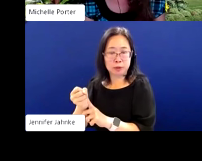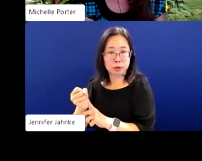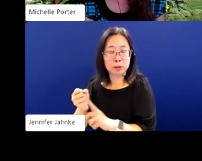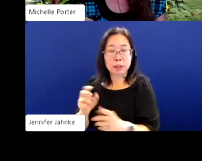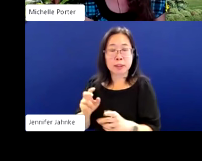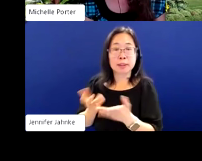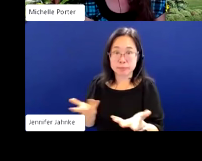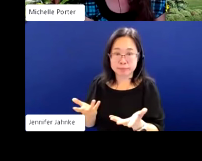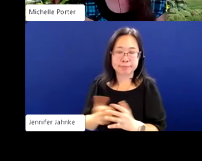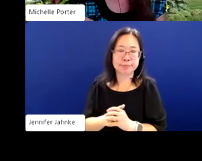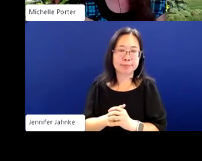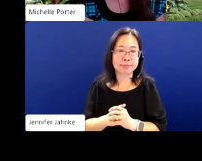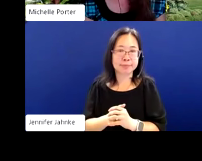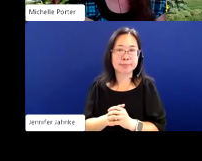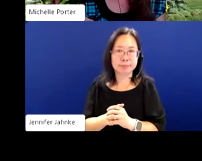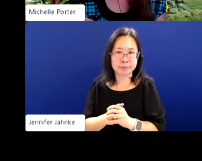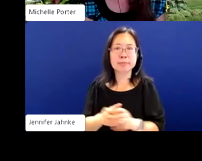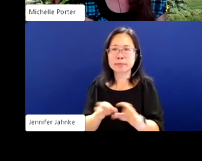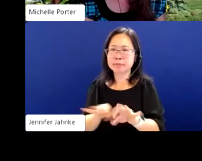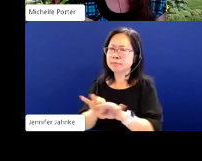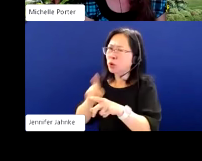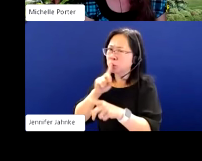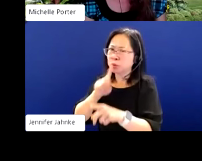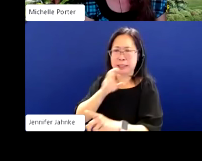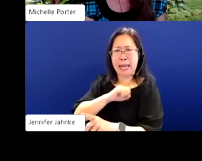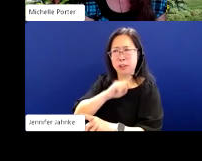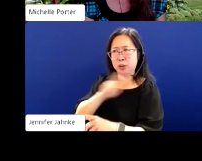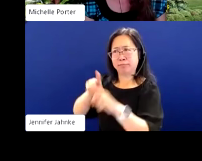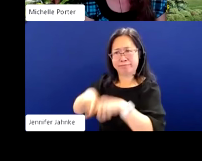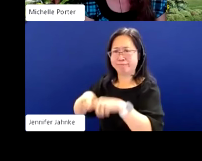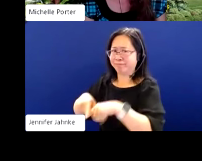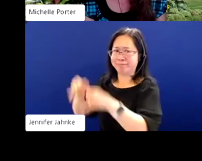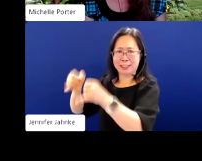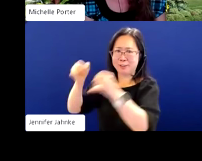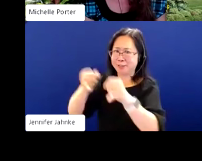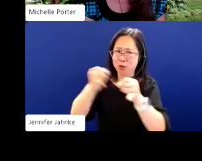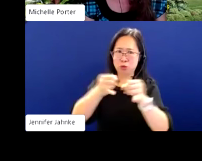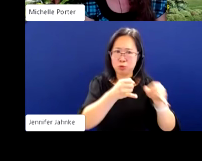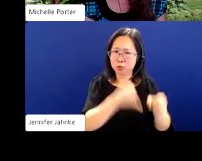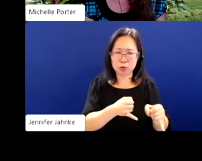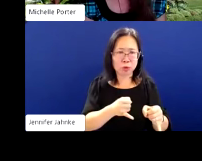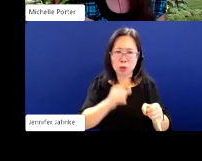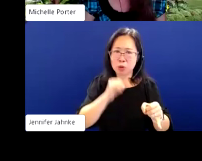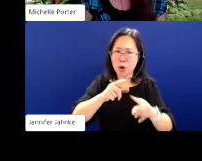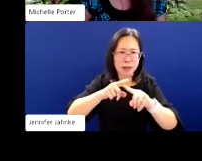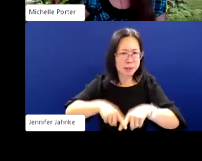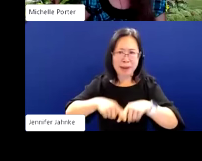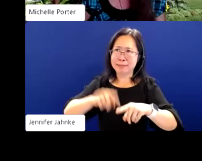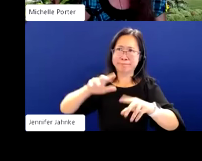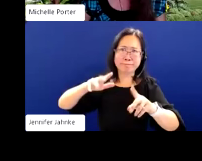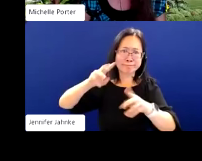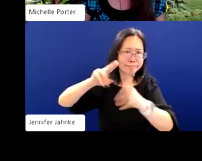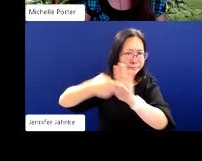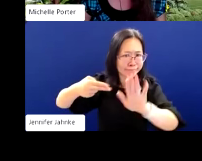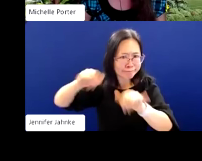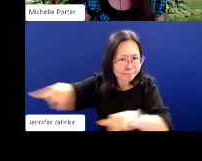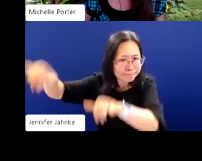aging on an individual basis, rather than thinking about it based on what the stereotypes